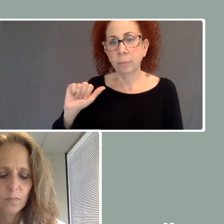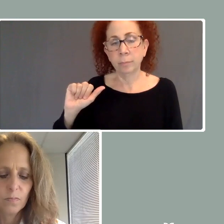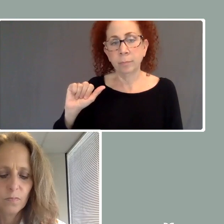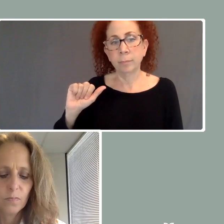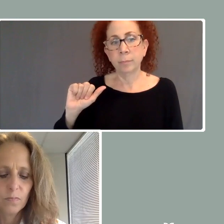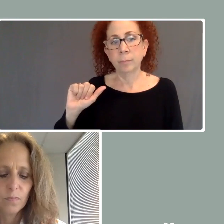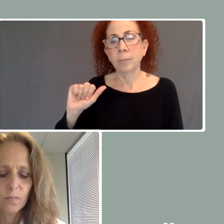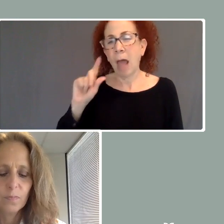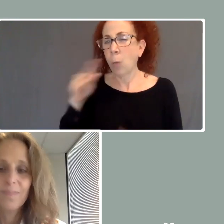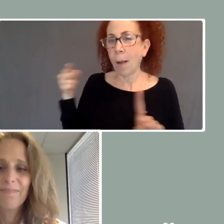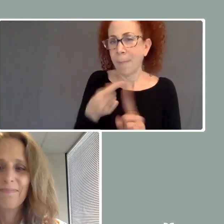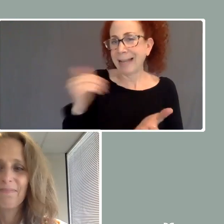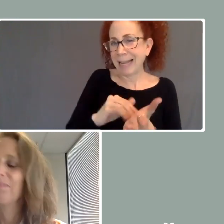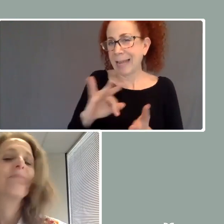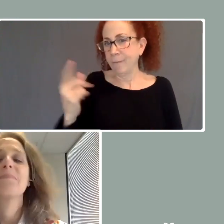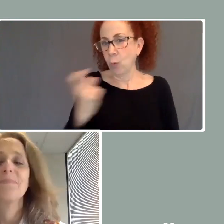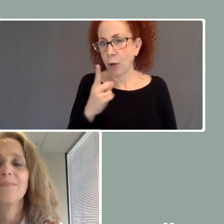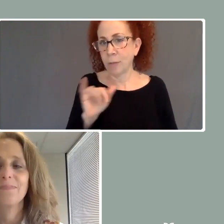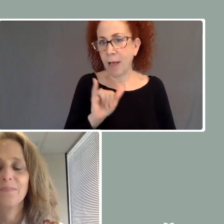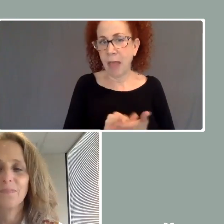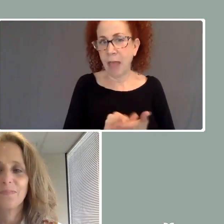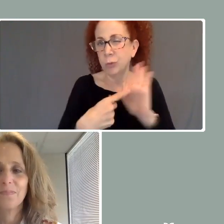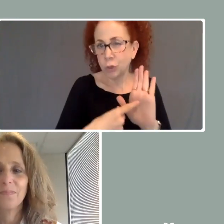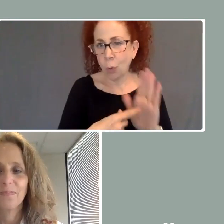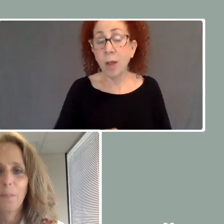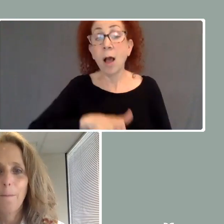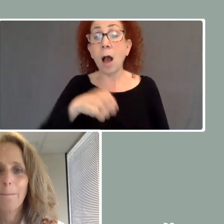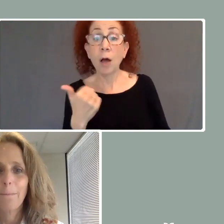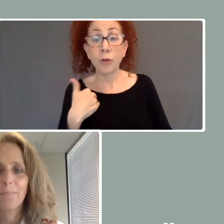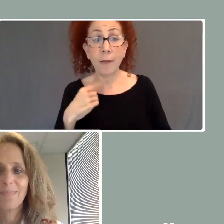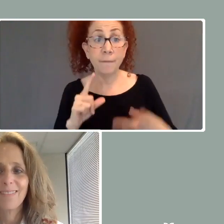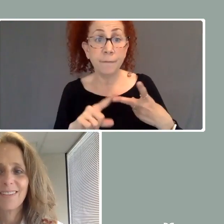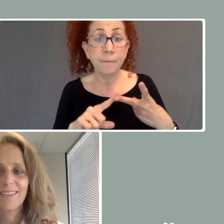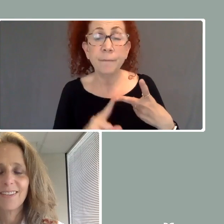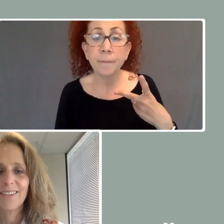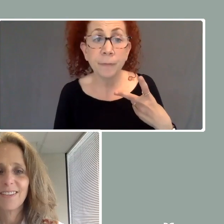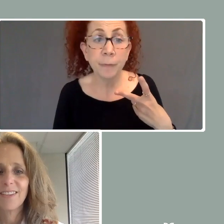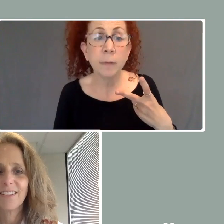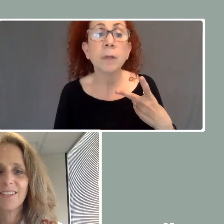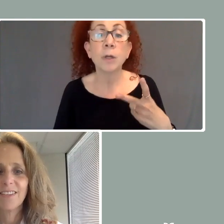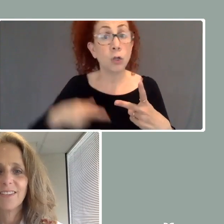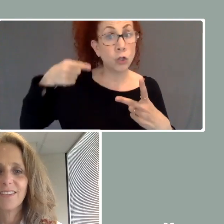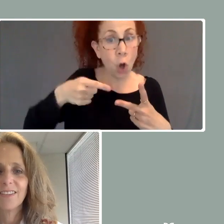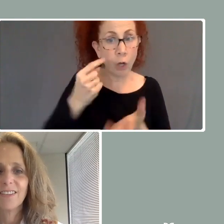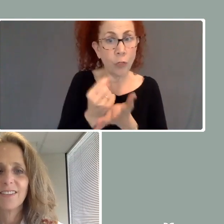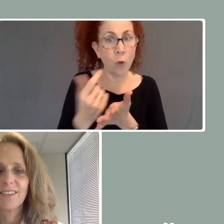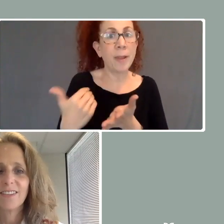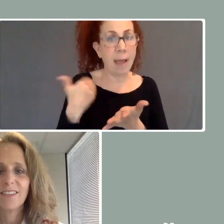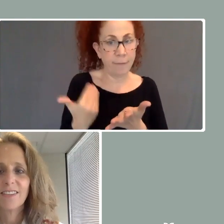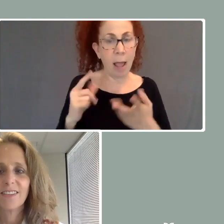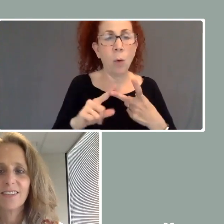come back to this if someone asks a question for it. The other type of targeted therapy that we